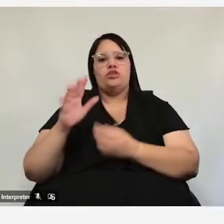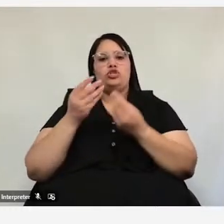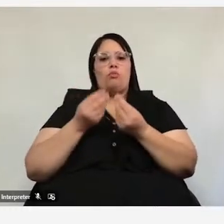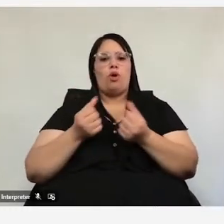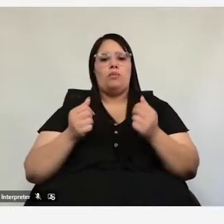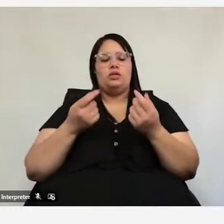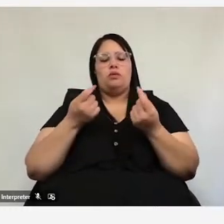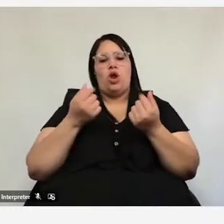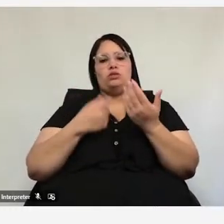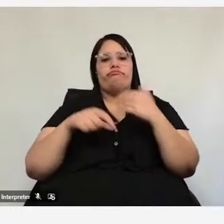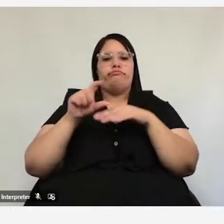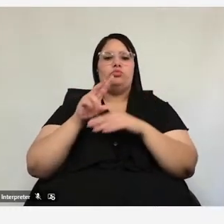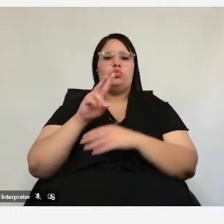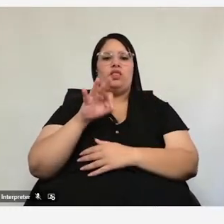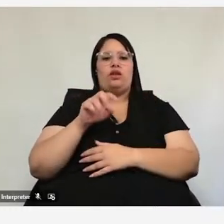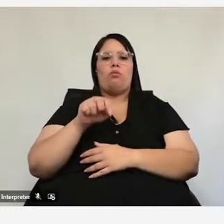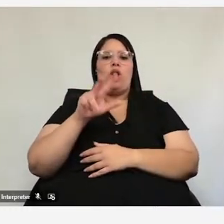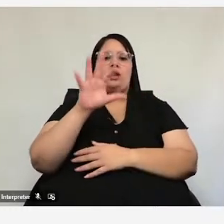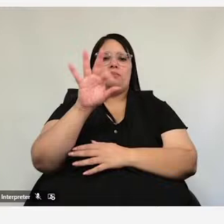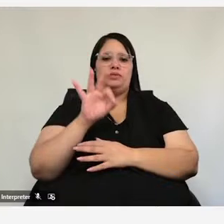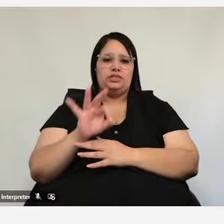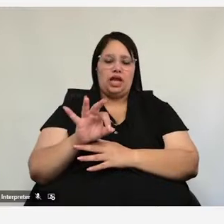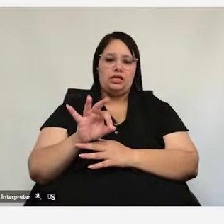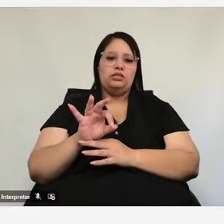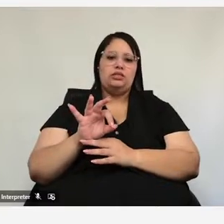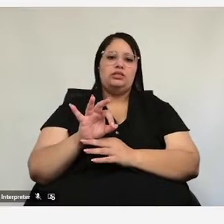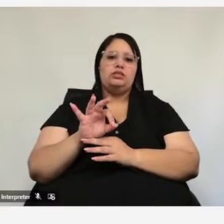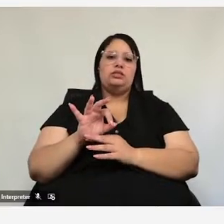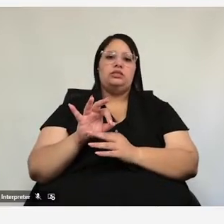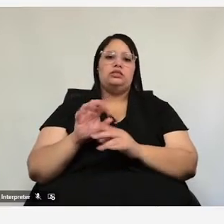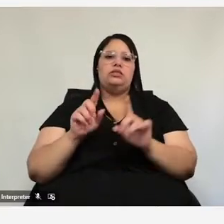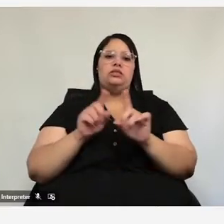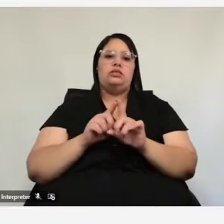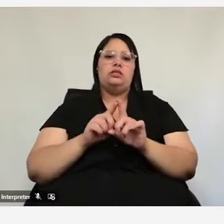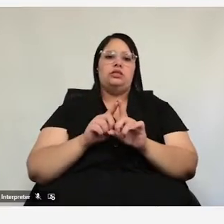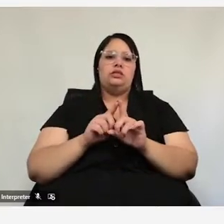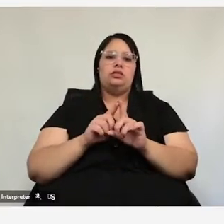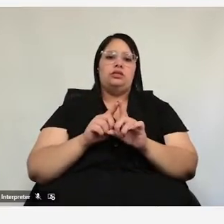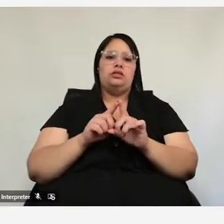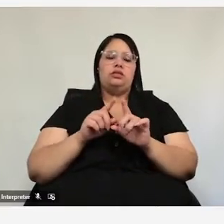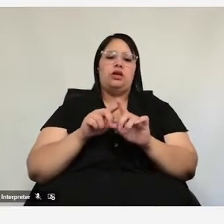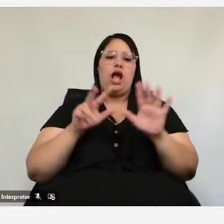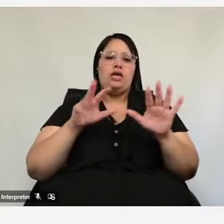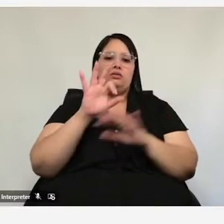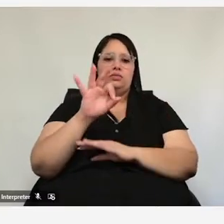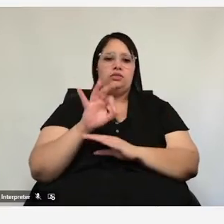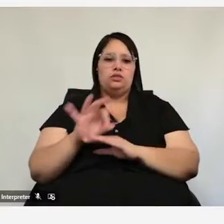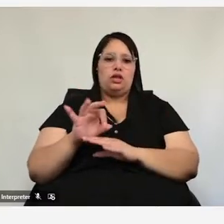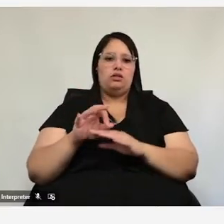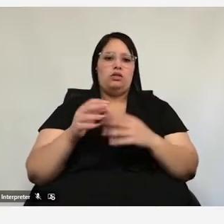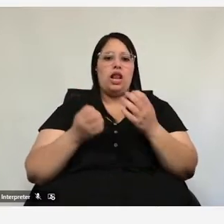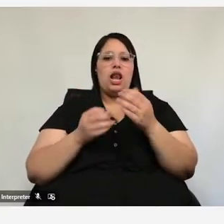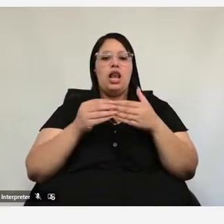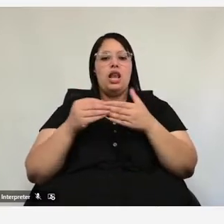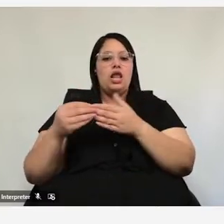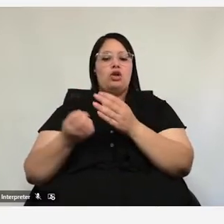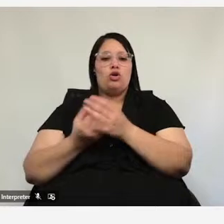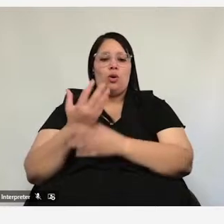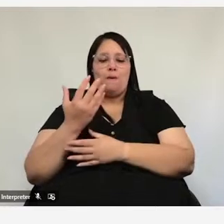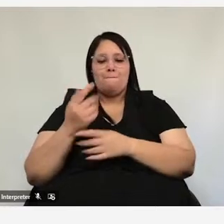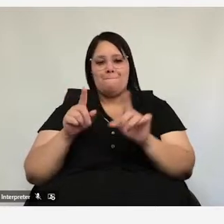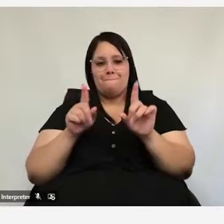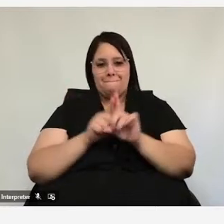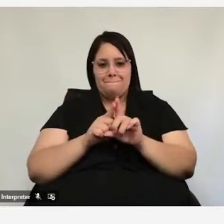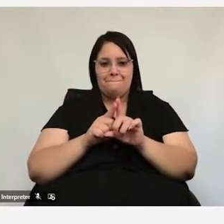by 23.8%, which amounts to an annual increase of 4.8%. Leading the growth was the Western Cape,